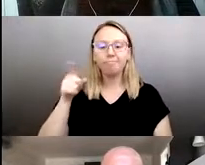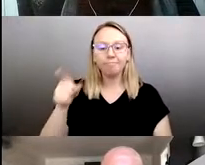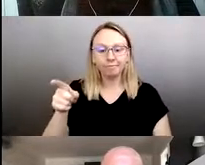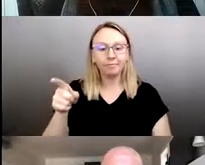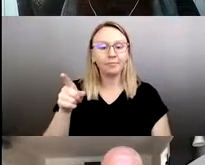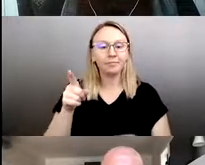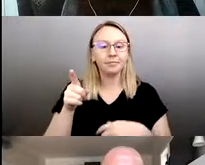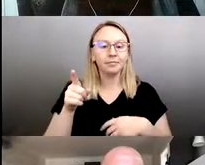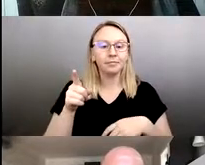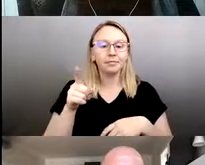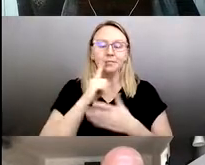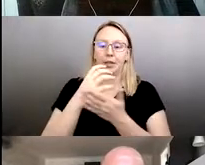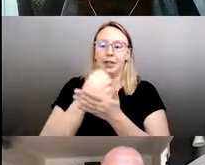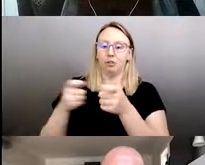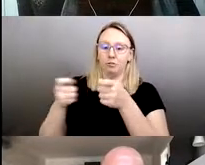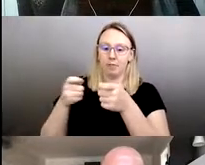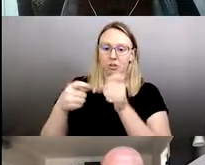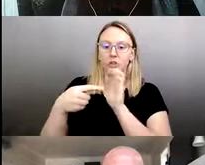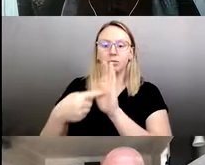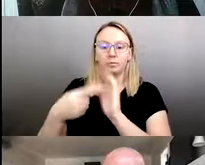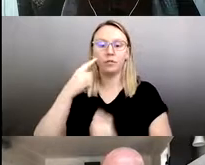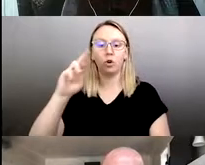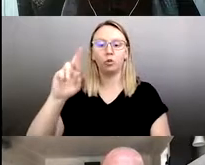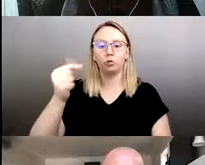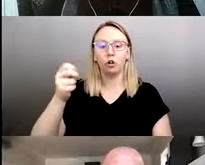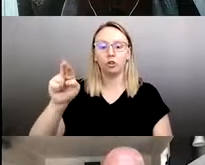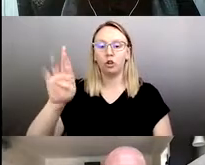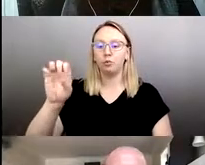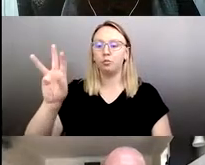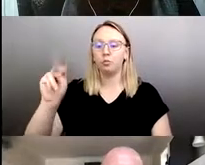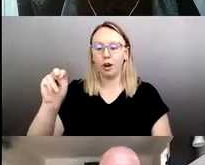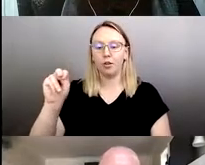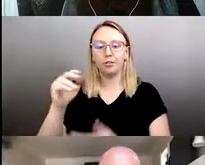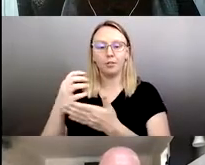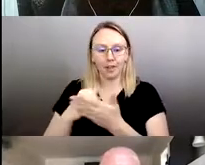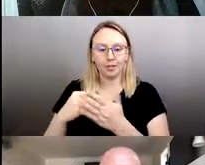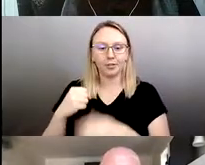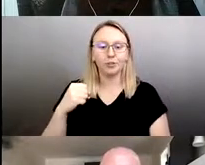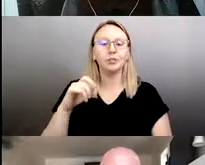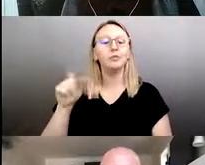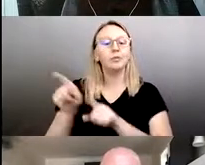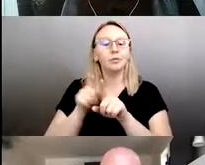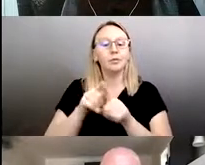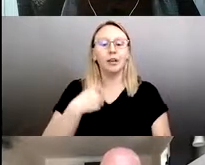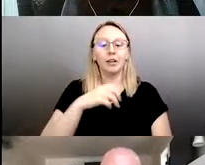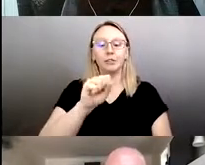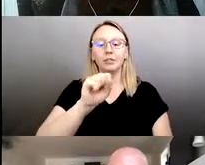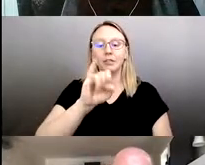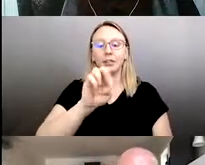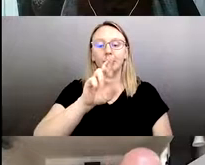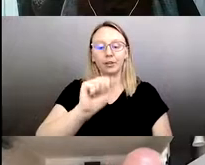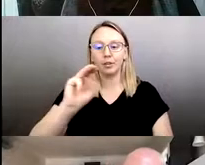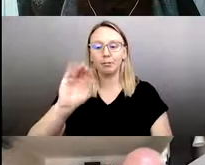be our guide today. Hello, James. We also have Sarah McIver offering live